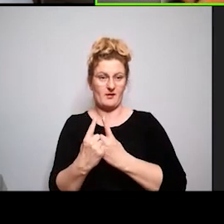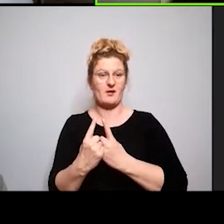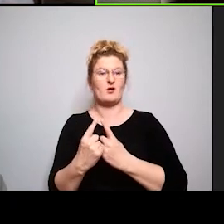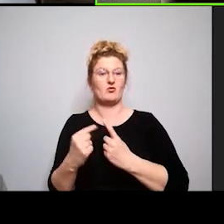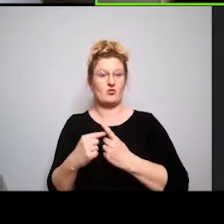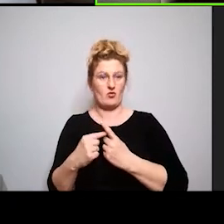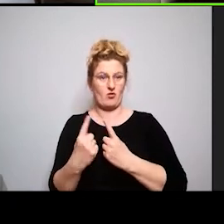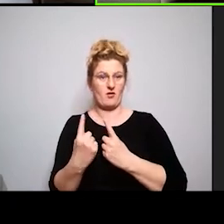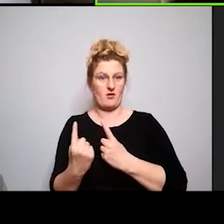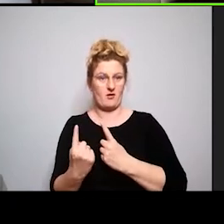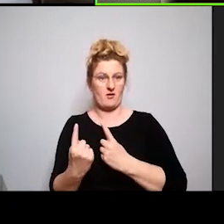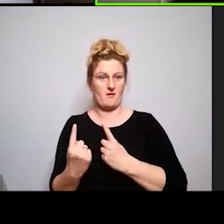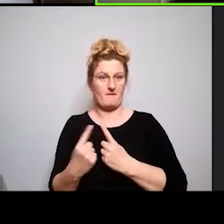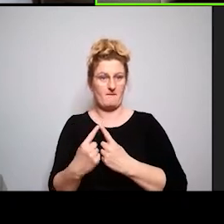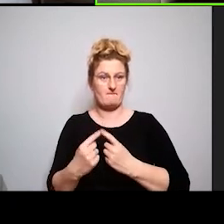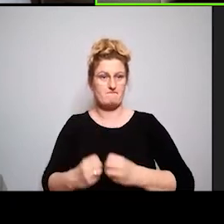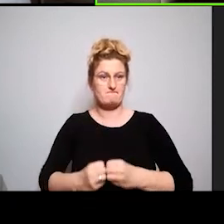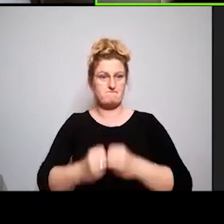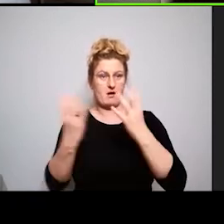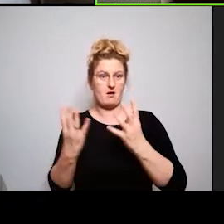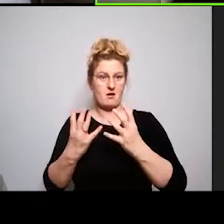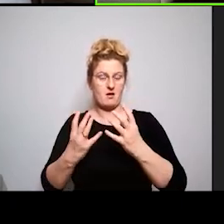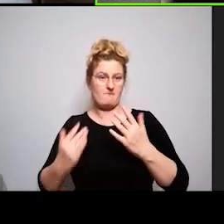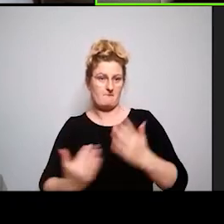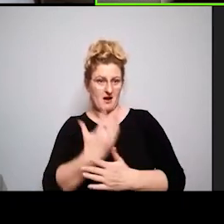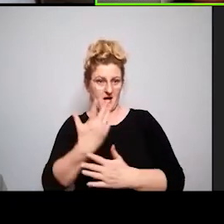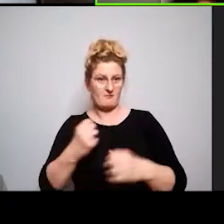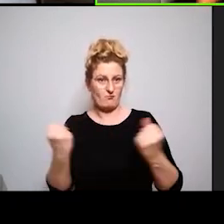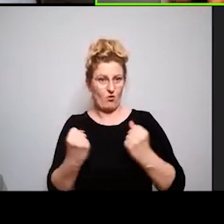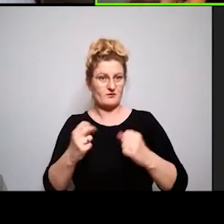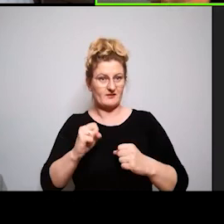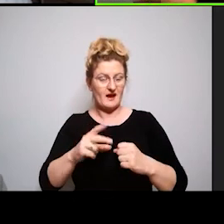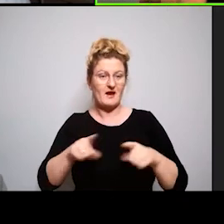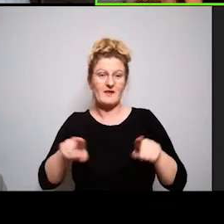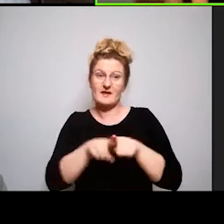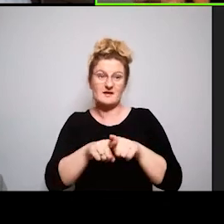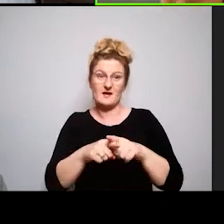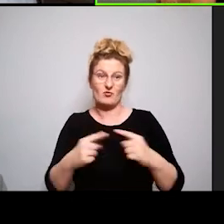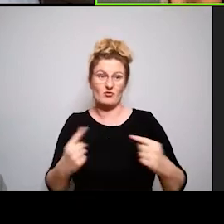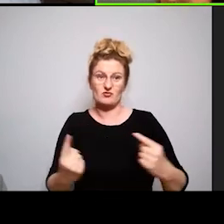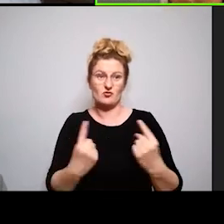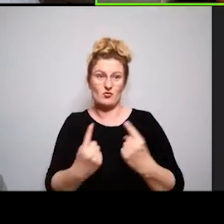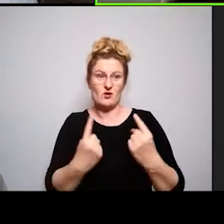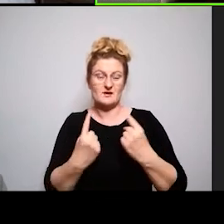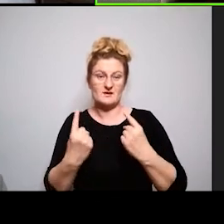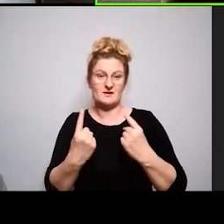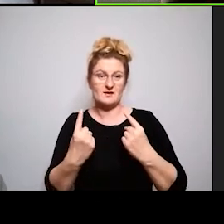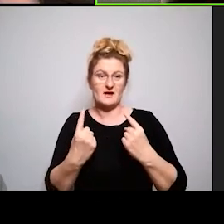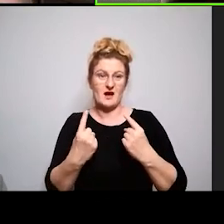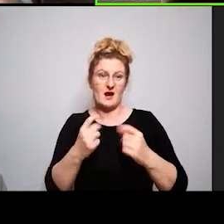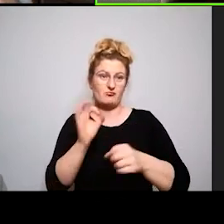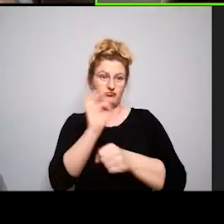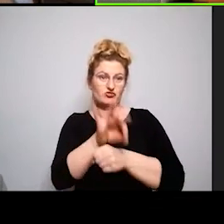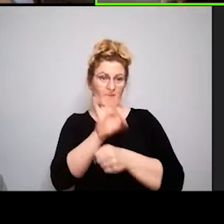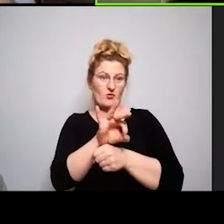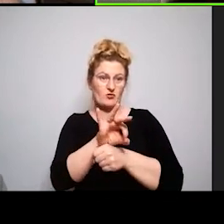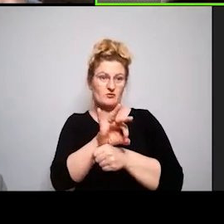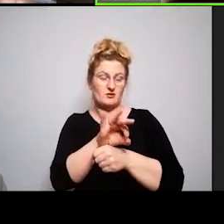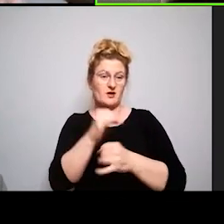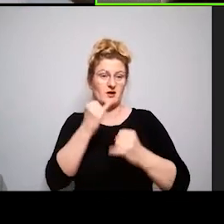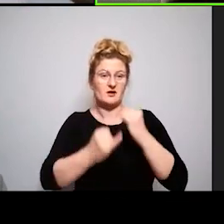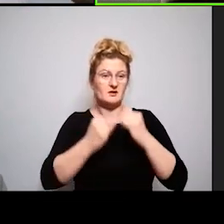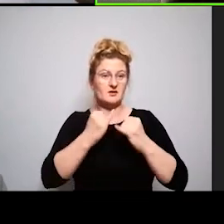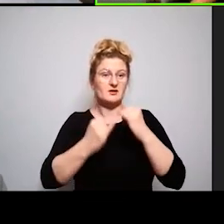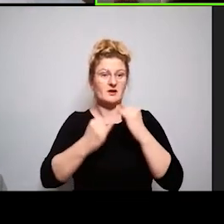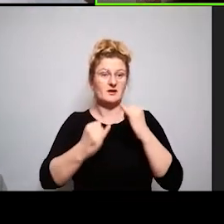with violence. You know, like when, I don't know, I've seen once and it was really wild and I don't know what are you gonna